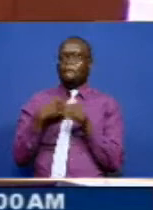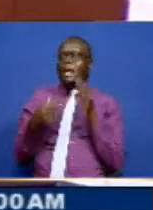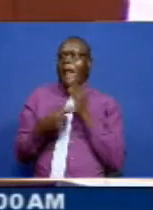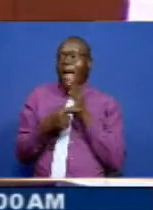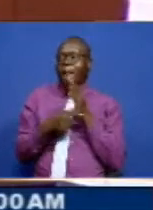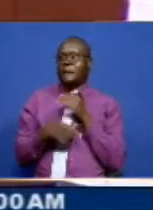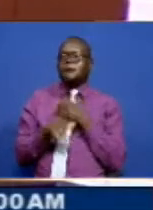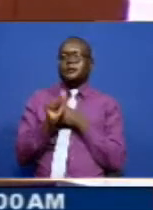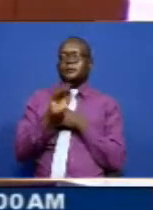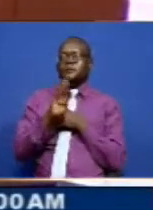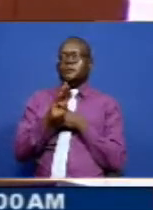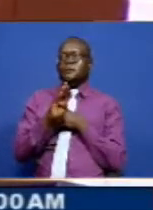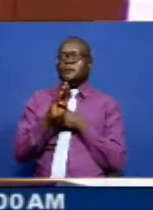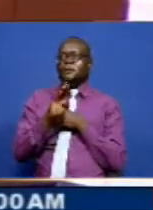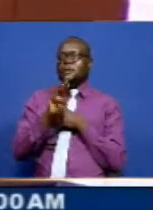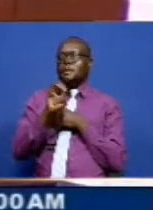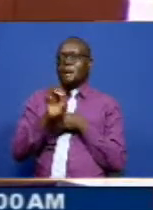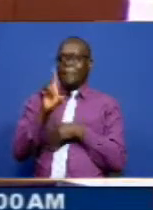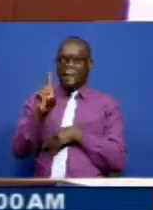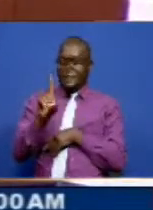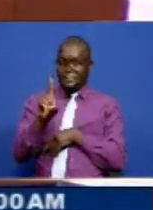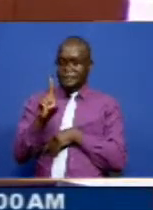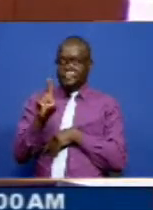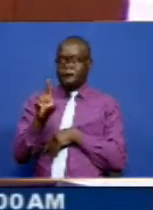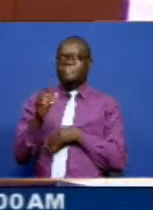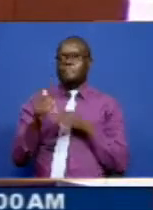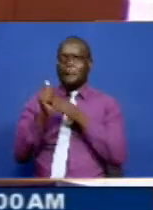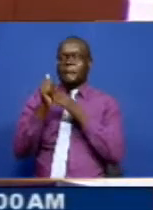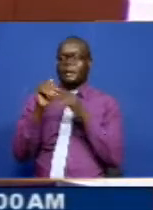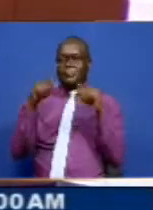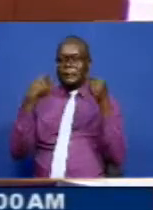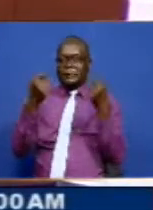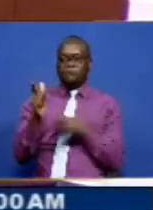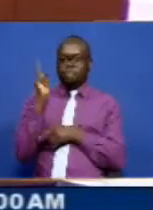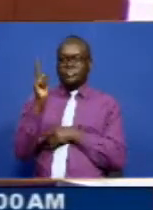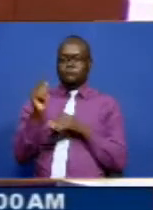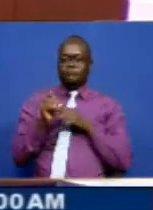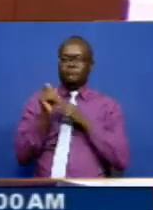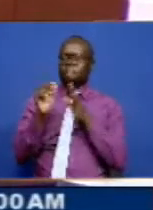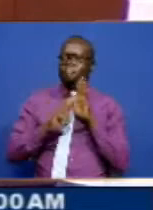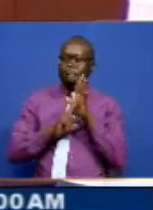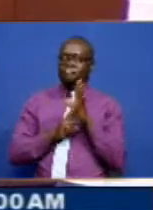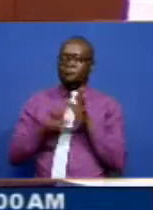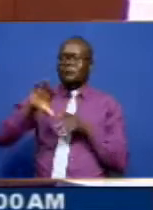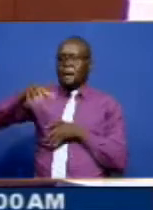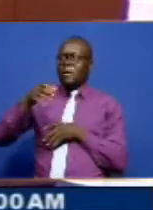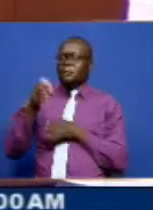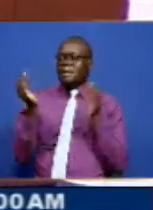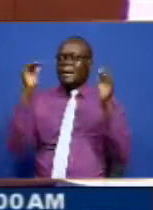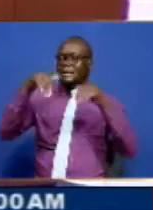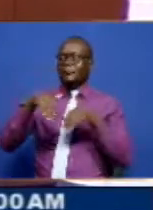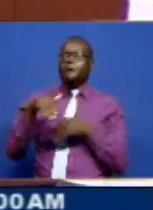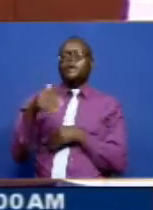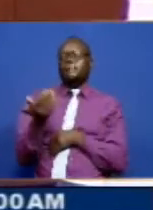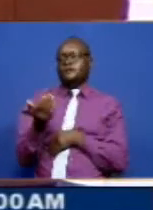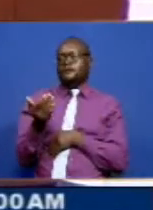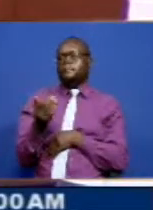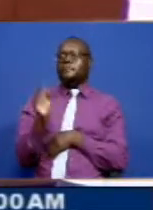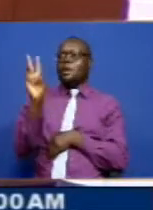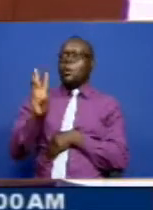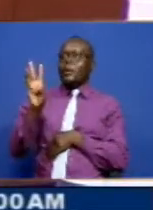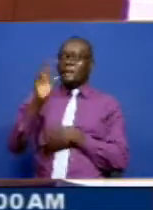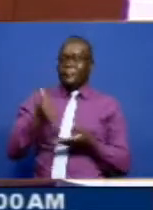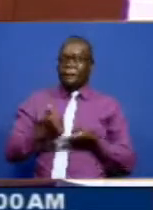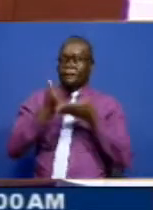Nasir Abdullahi. I lead the legal team representing the County Assembly of Wajir. I'm assisted